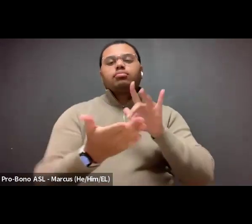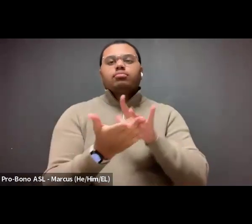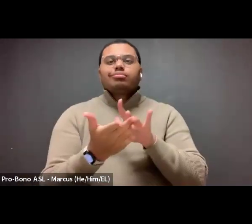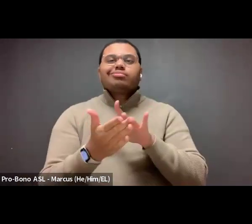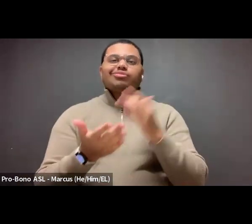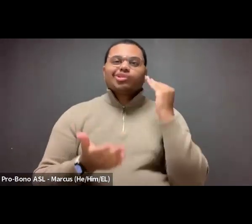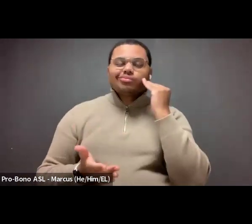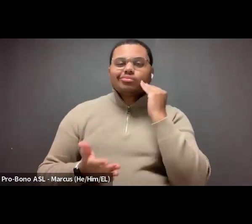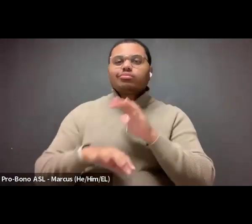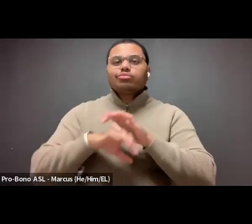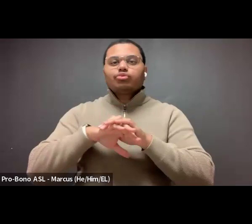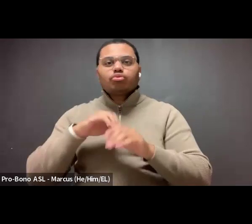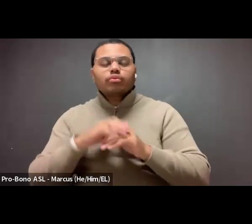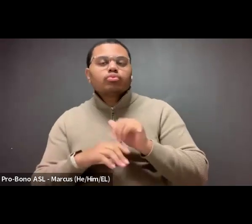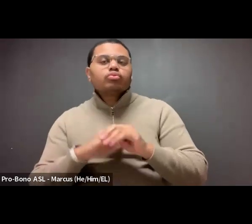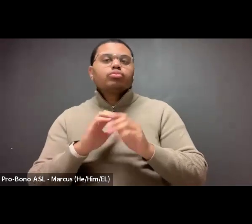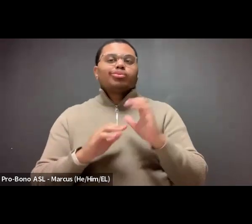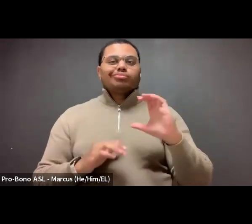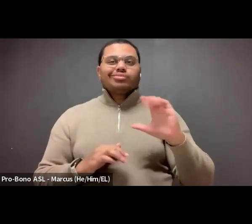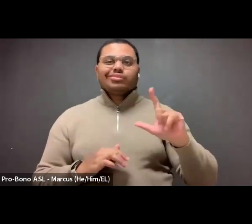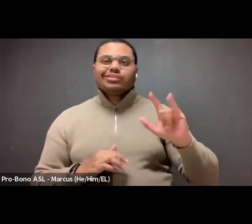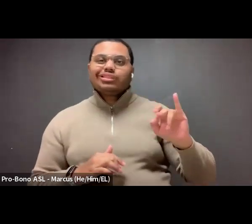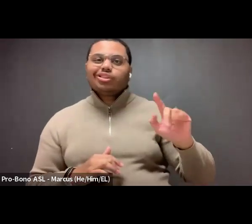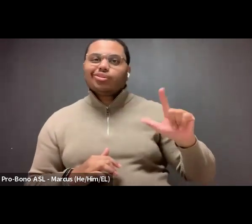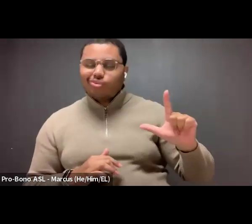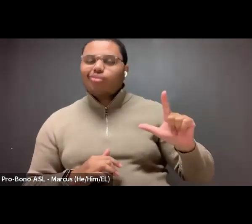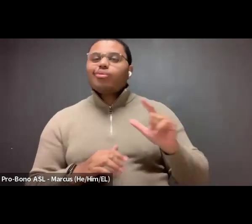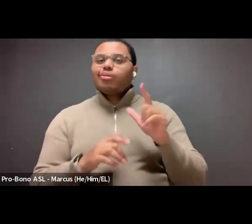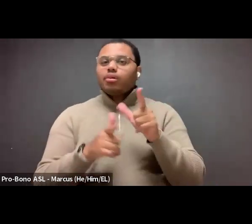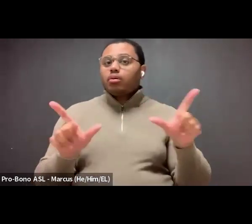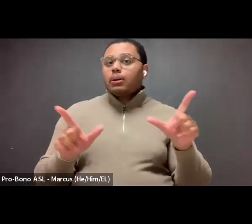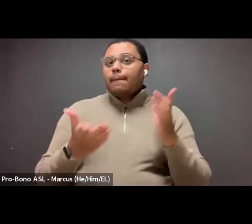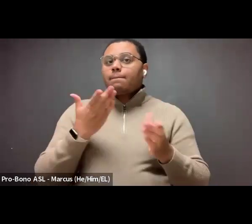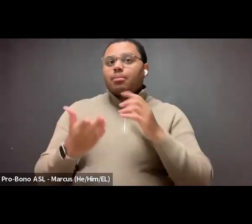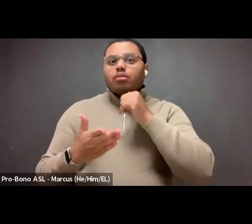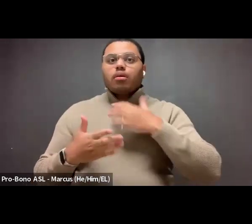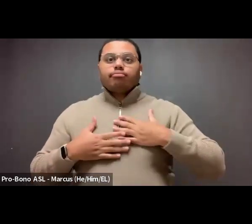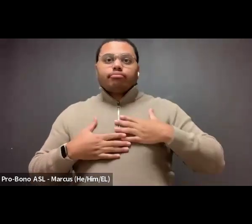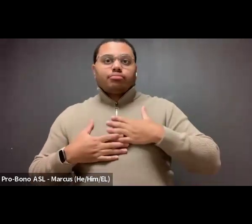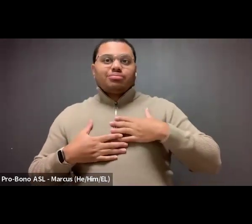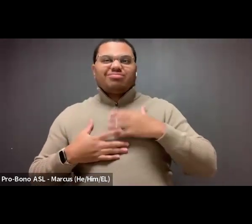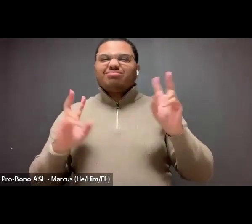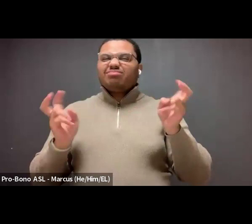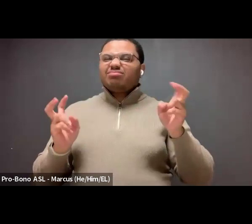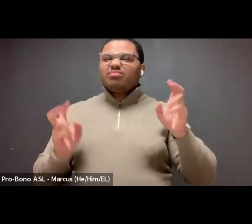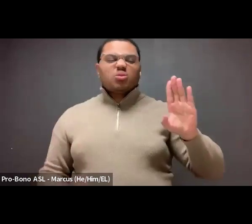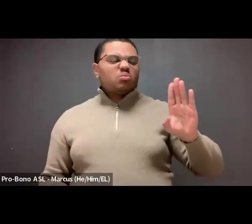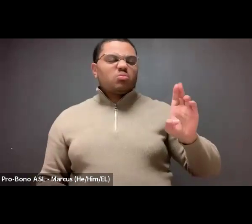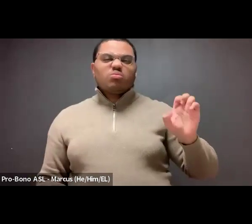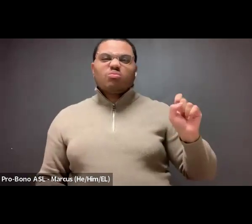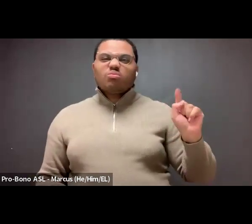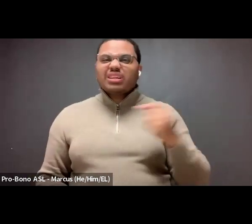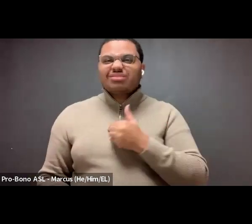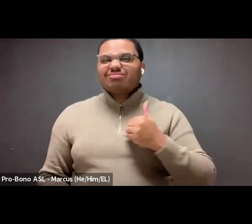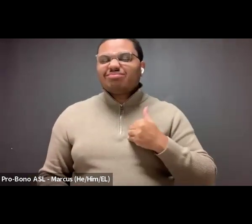comfortable, clinical language. Not every person may refer to their pec as their breast. Such language may be